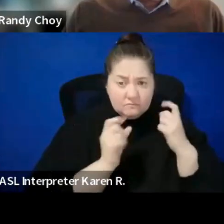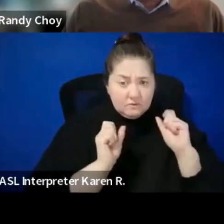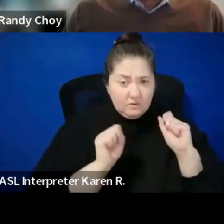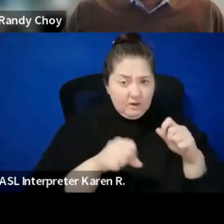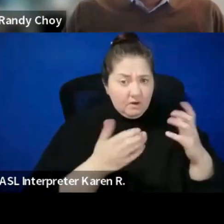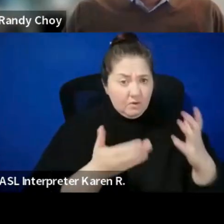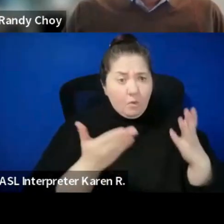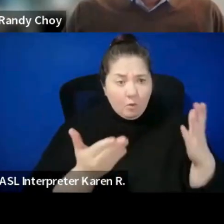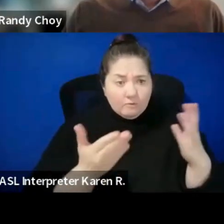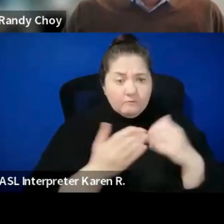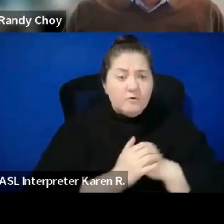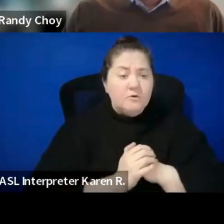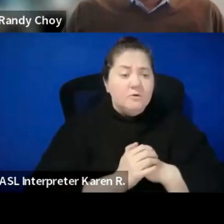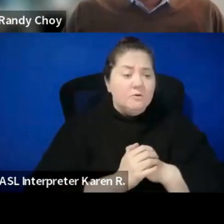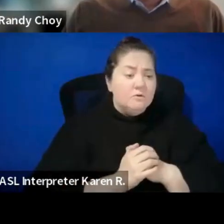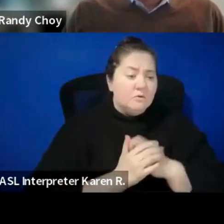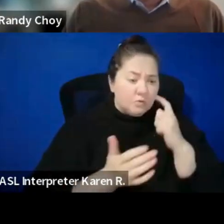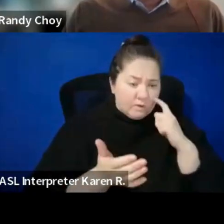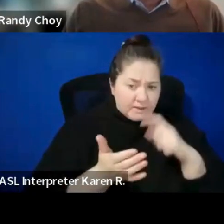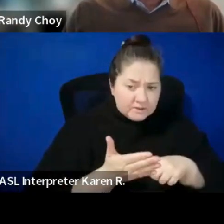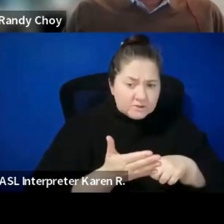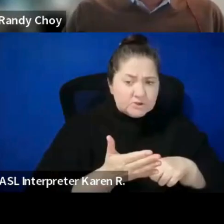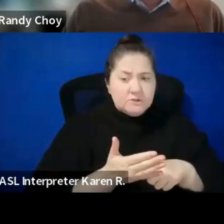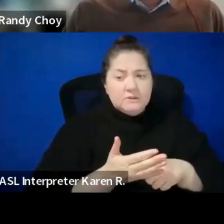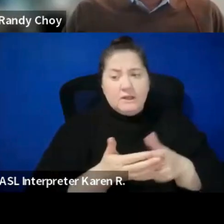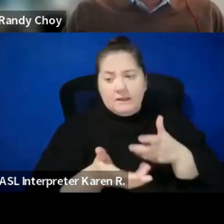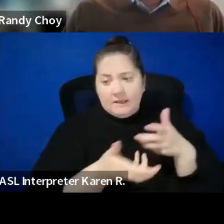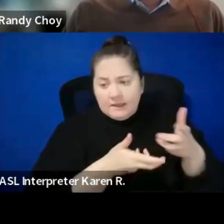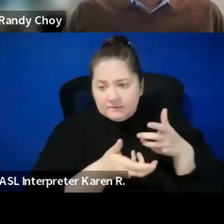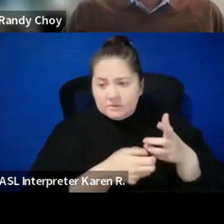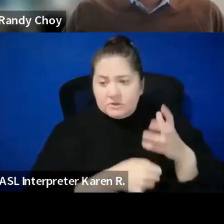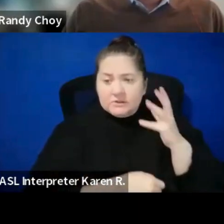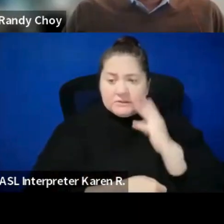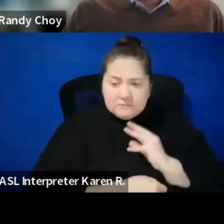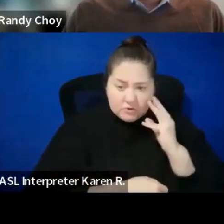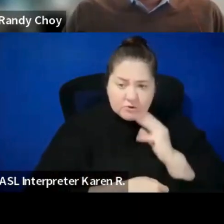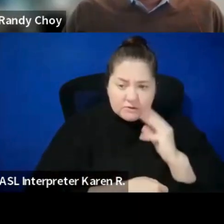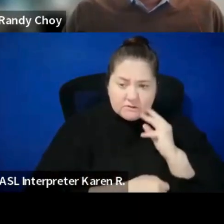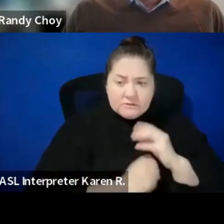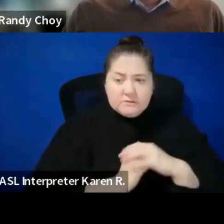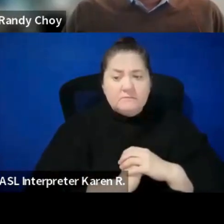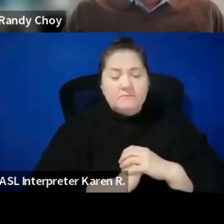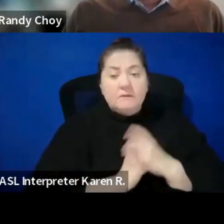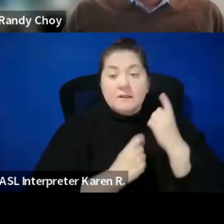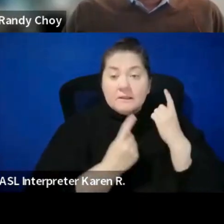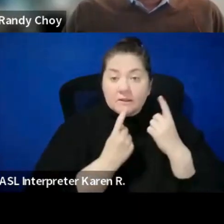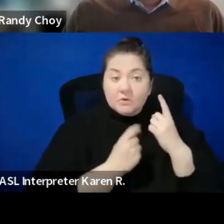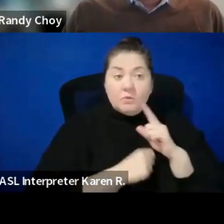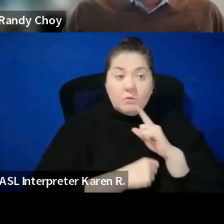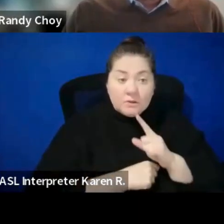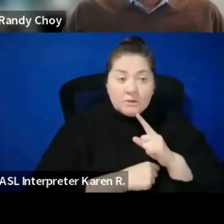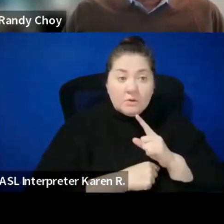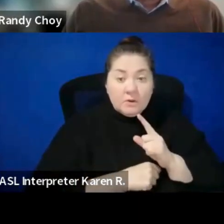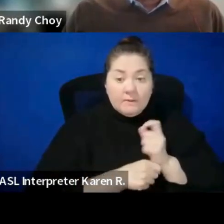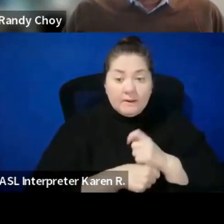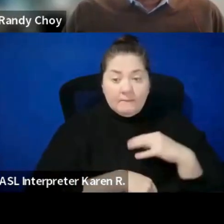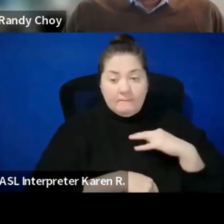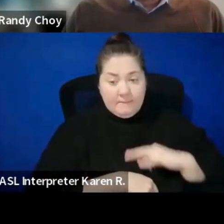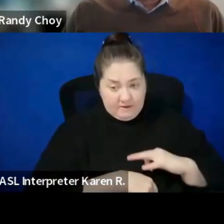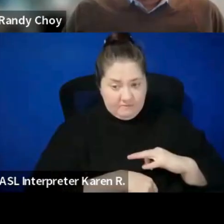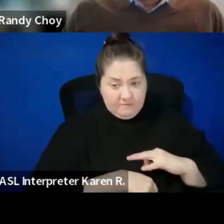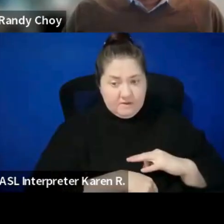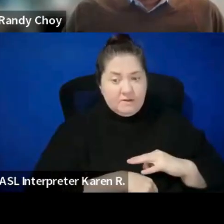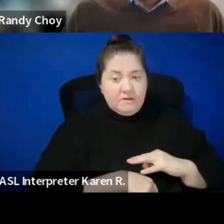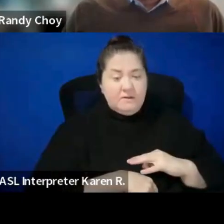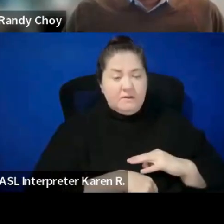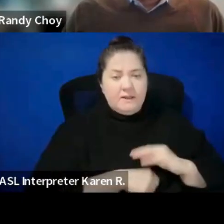offer in terms of both recognition and engagement or experiences. And think about if you really want to make those a benefit, how you're going to